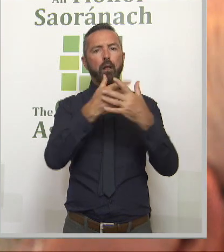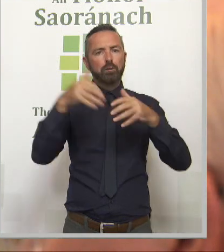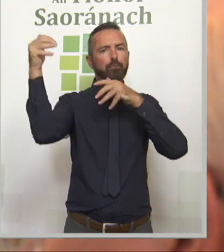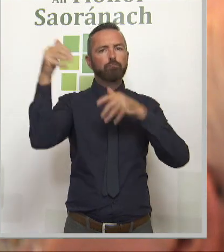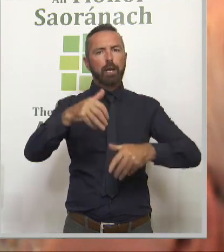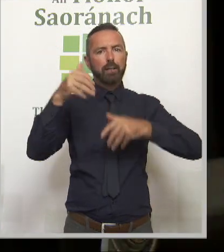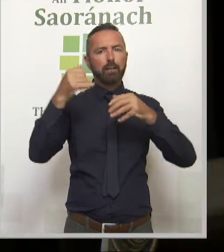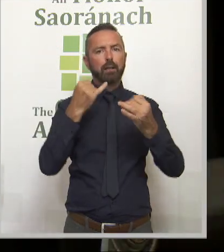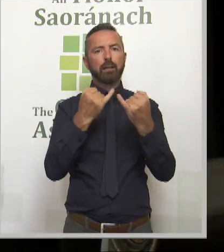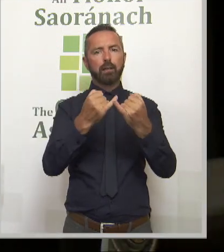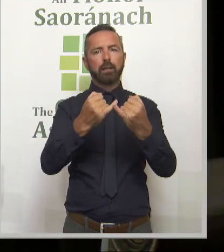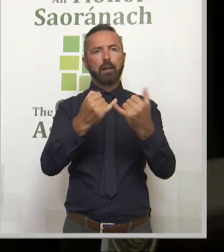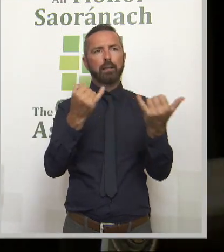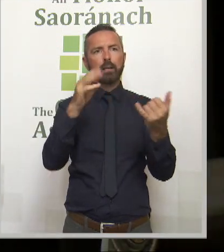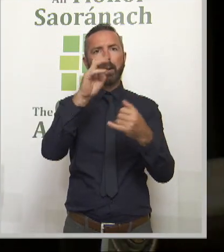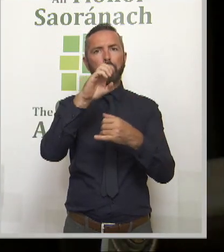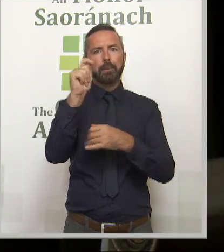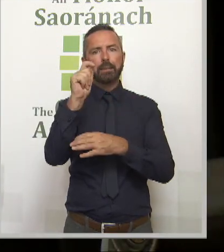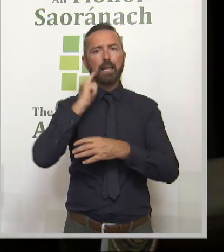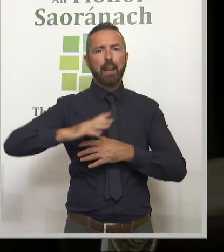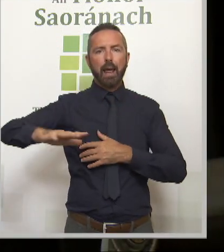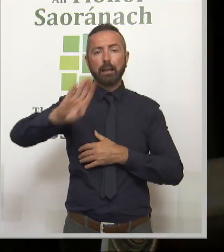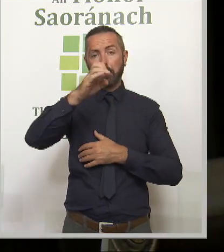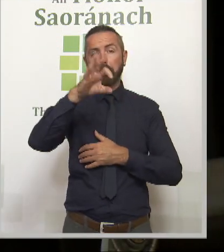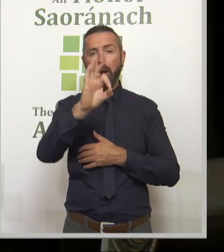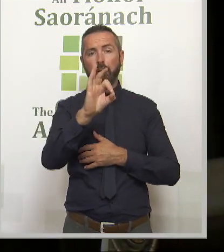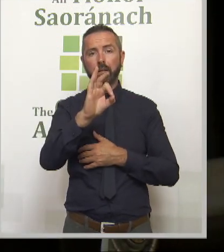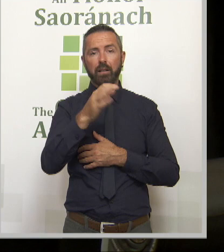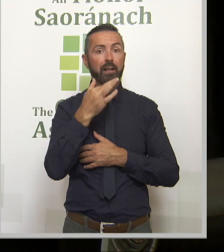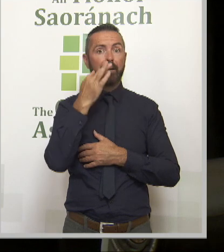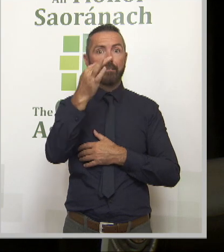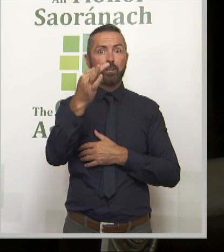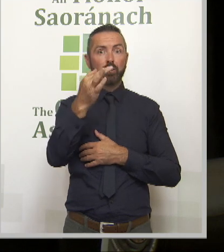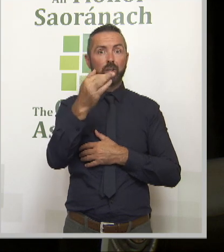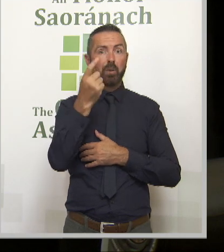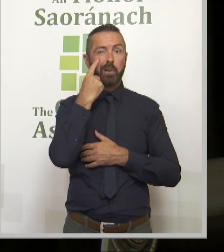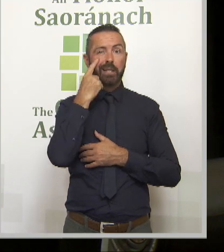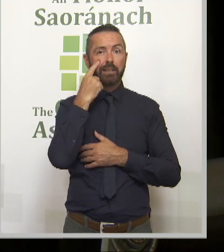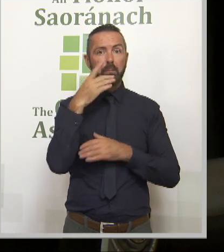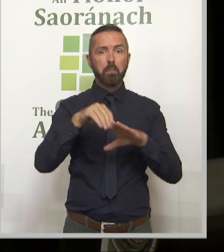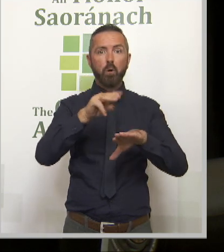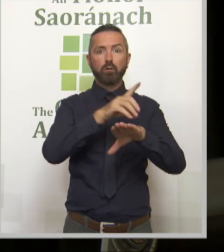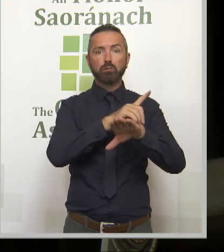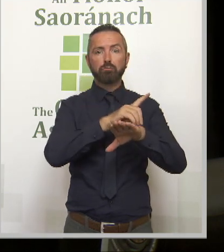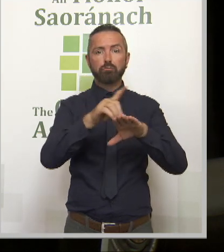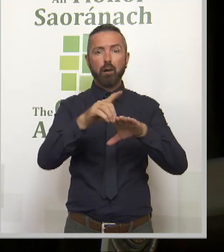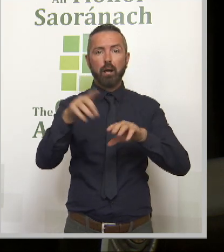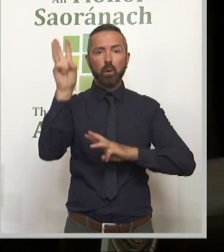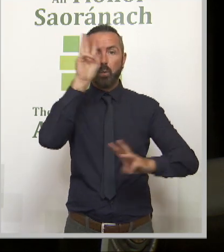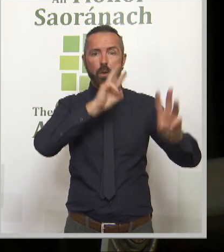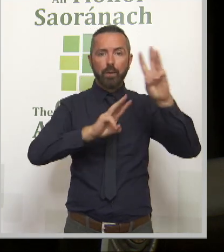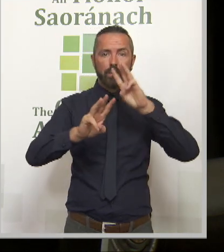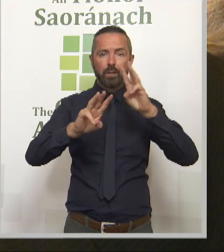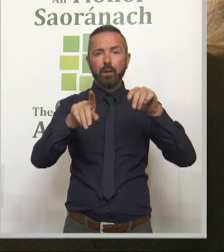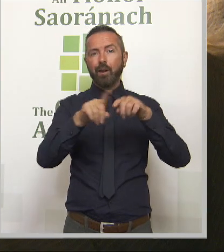example, peatlands, and future climate scenarios for Ireland predict drier summers, which will also have the effect of